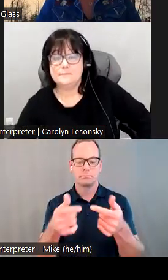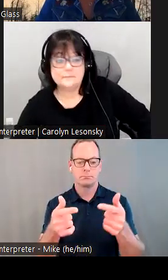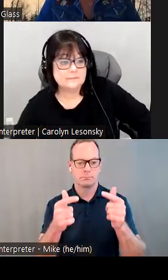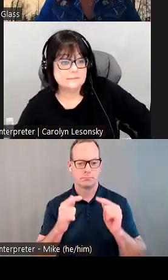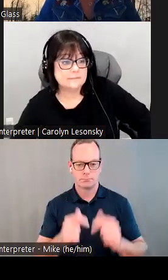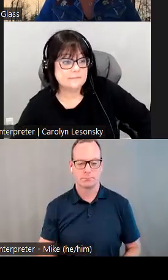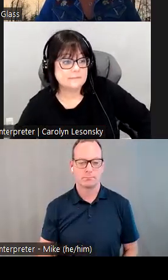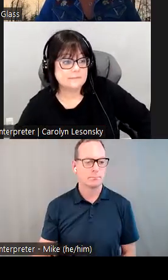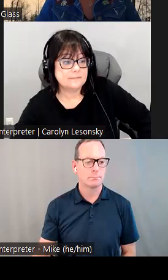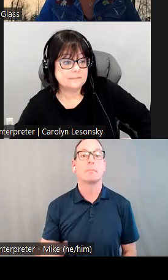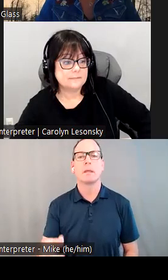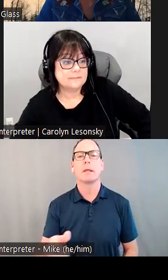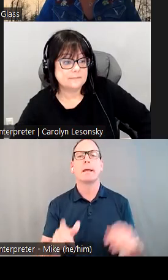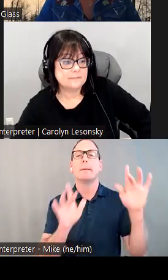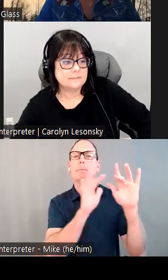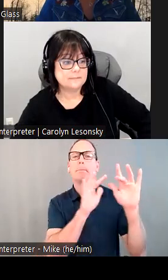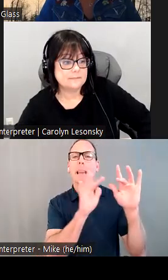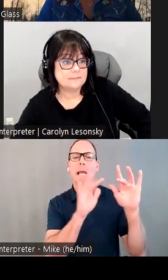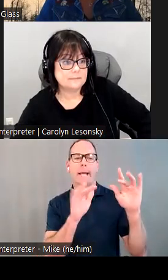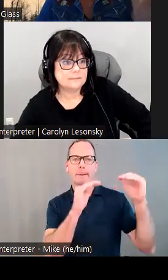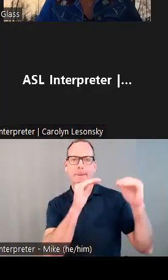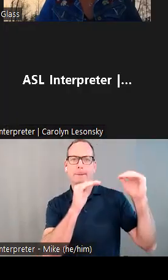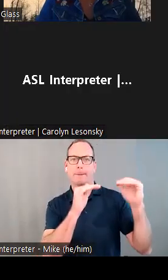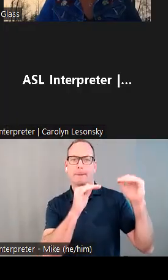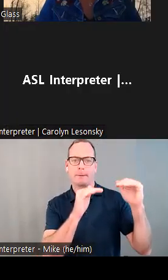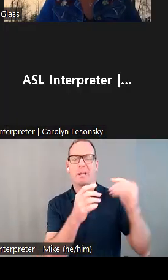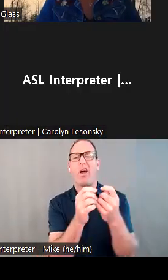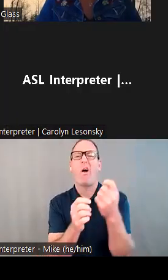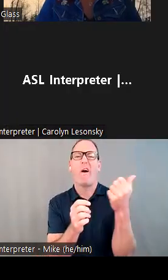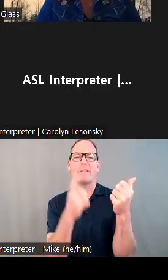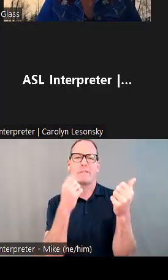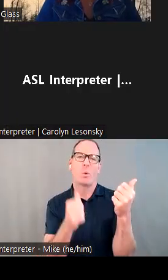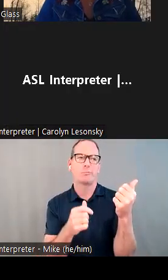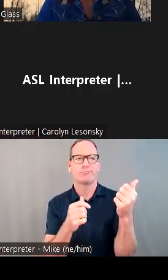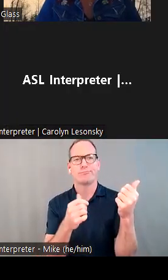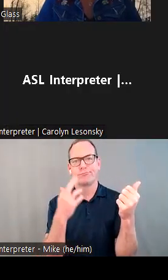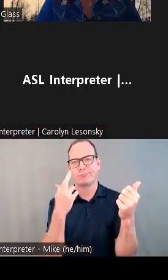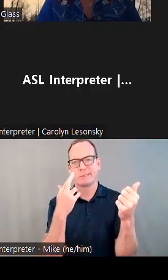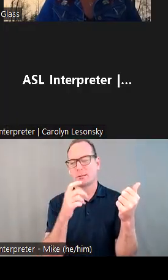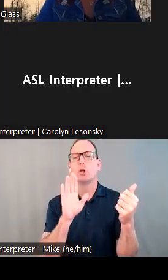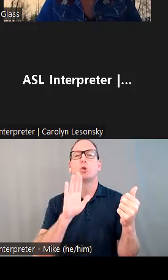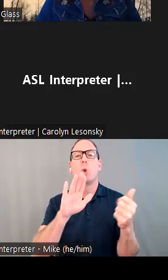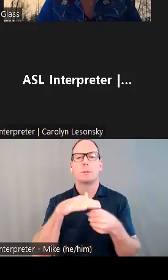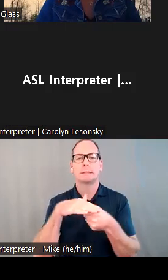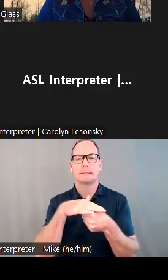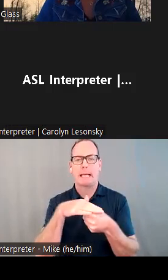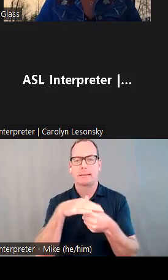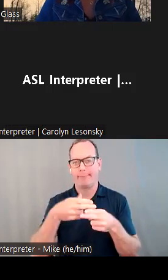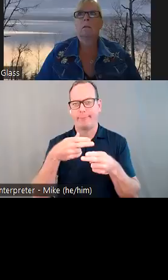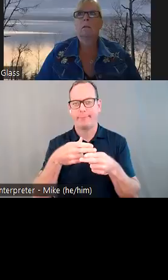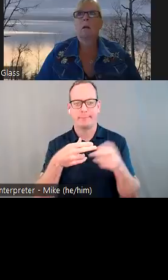of your site is entered. So I just deleted it that probably didn't really matter, but so as